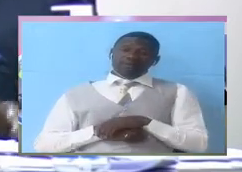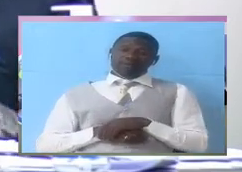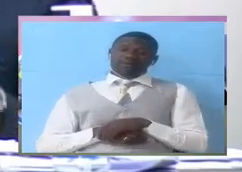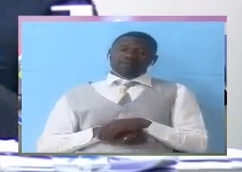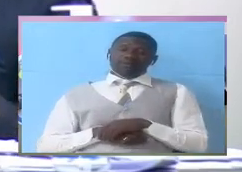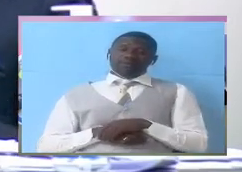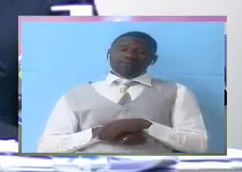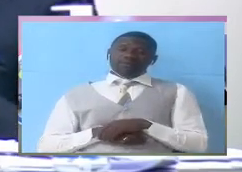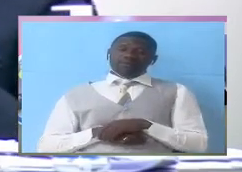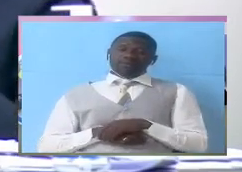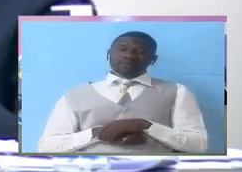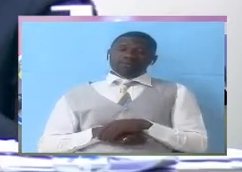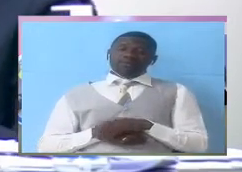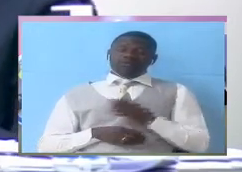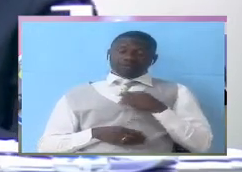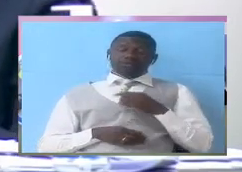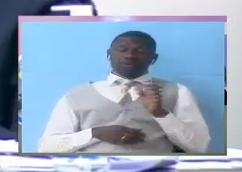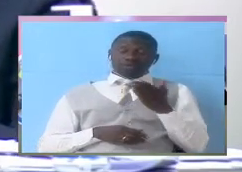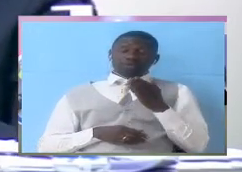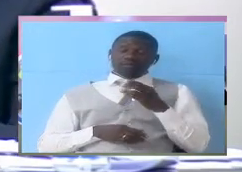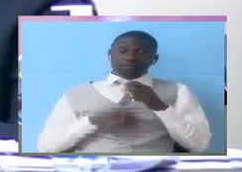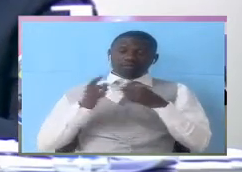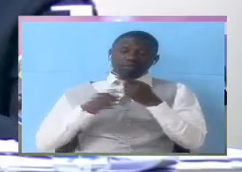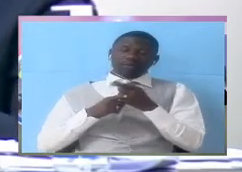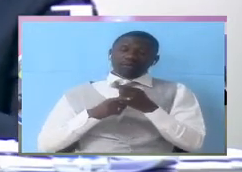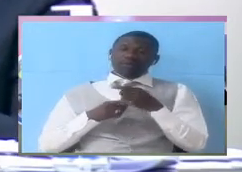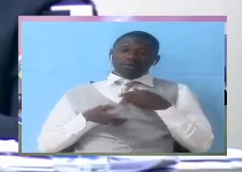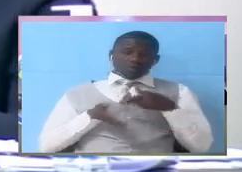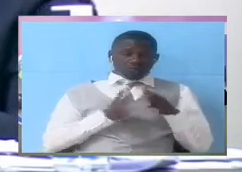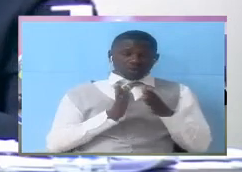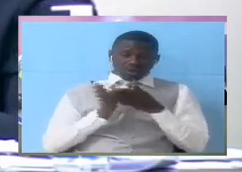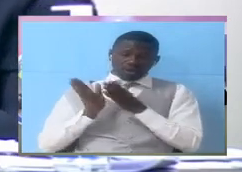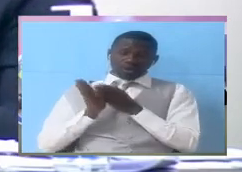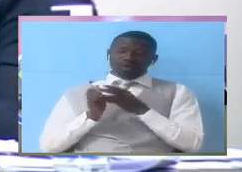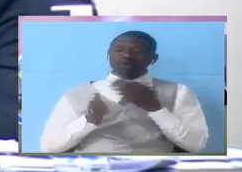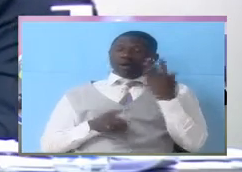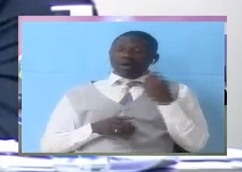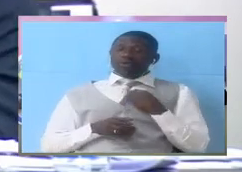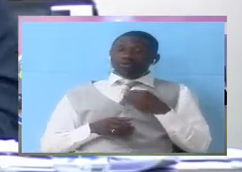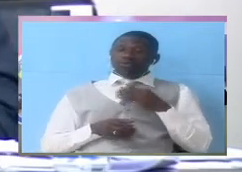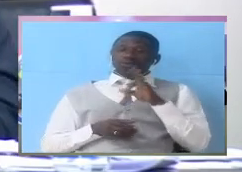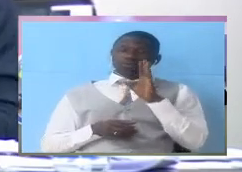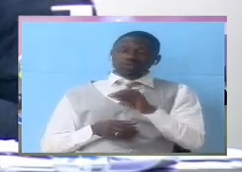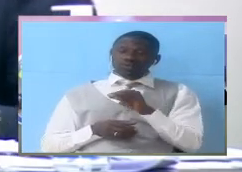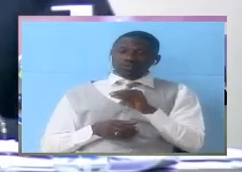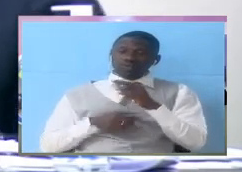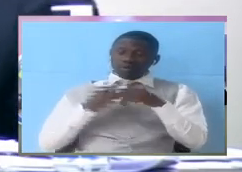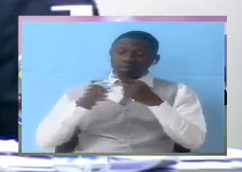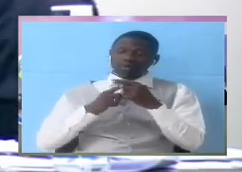But there was a procedure of how to deal with crimes in this country.